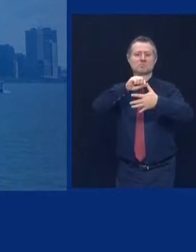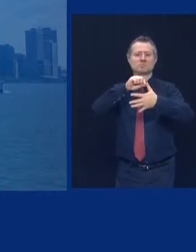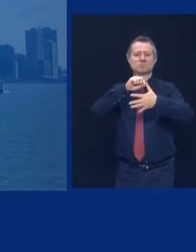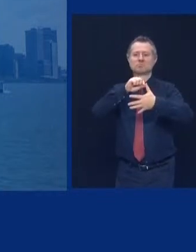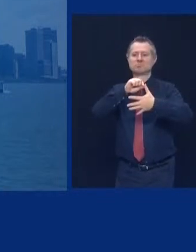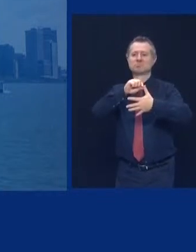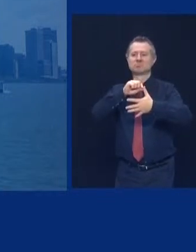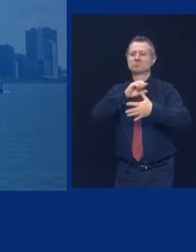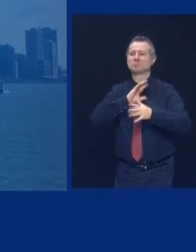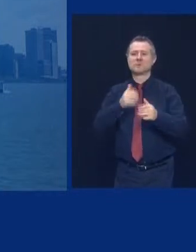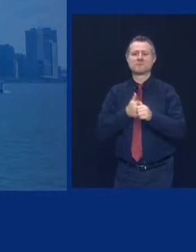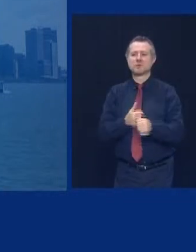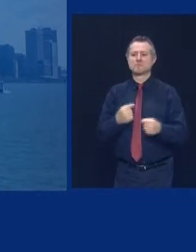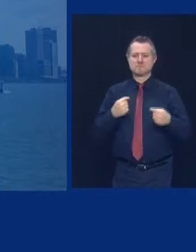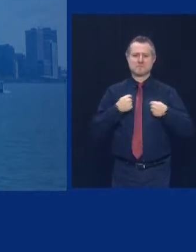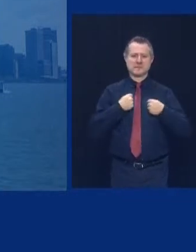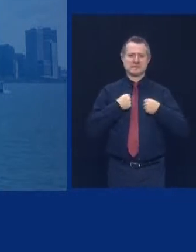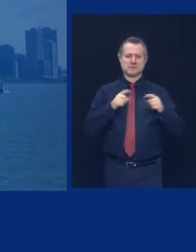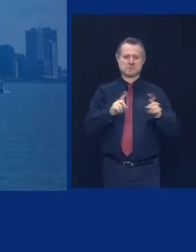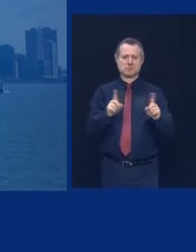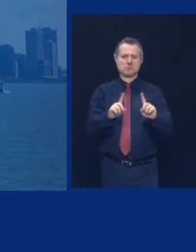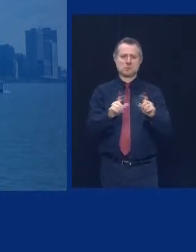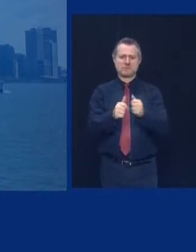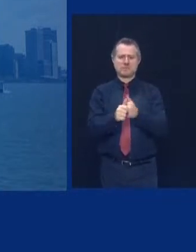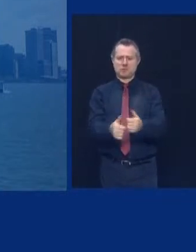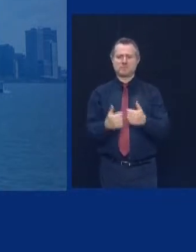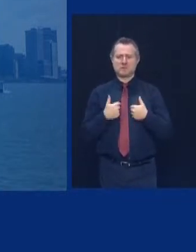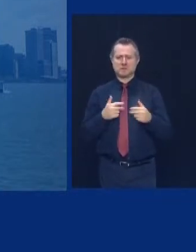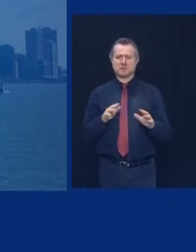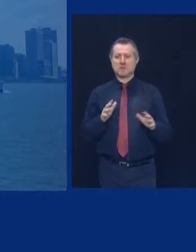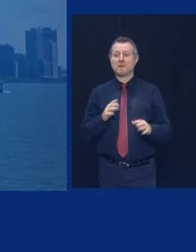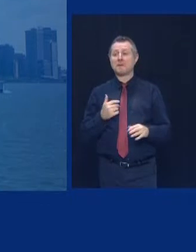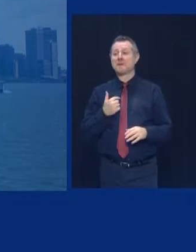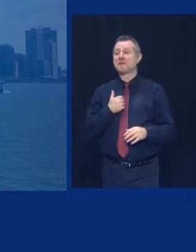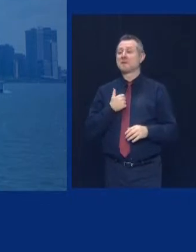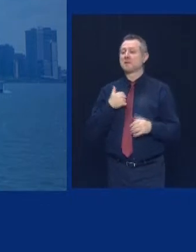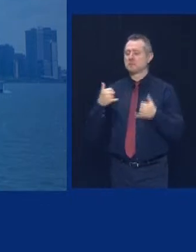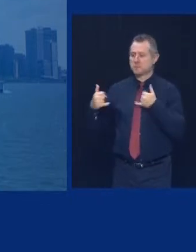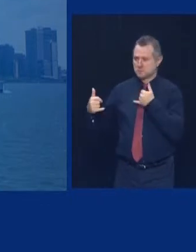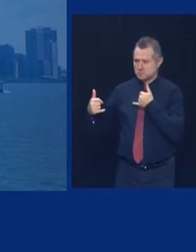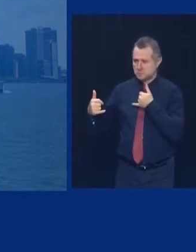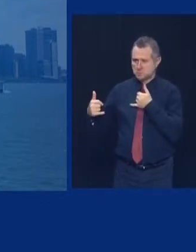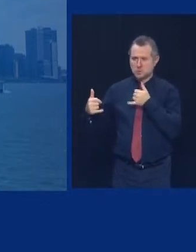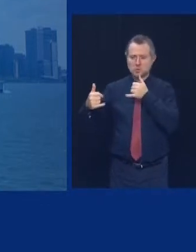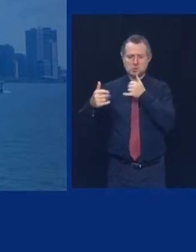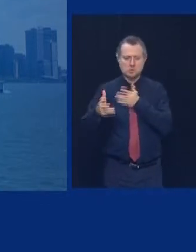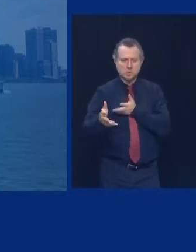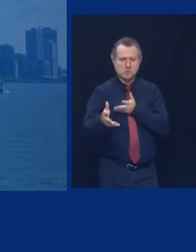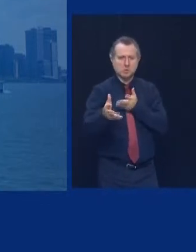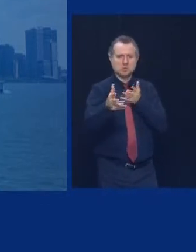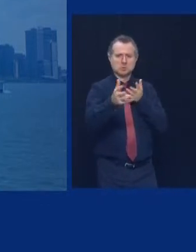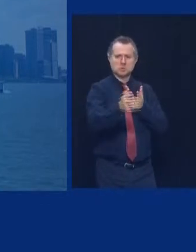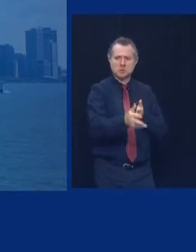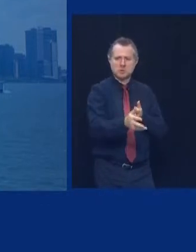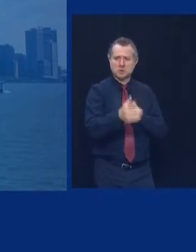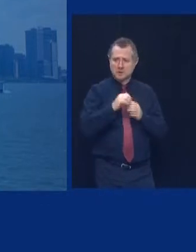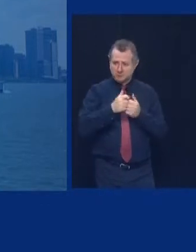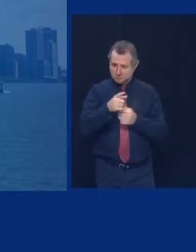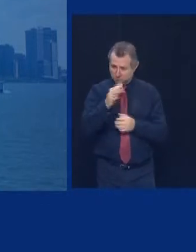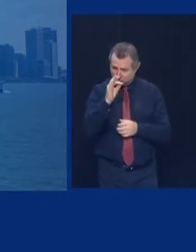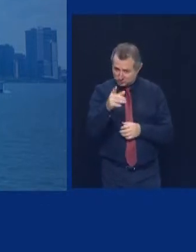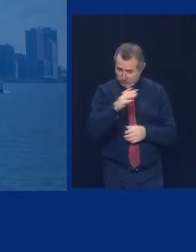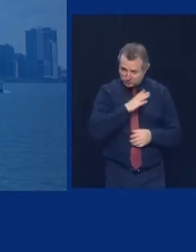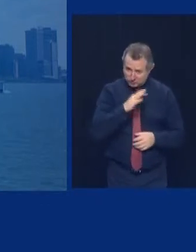do. I get someone on the phone or I'm talking to someone and I say, how's everything? Everything good?